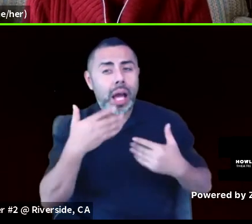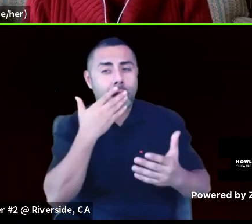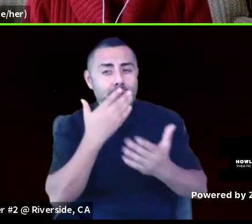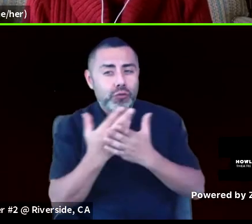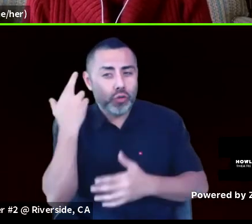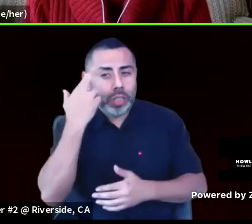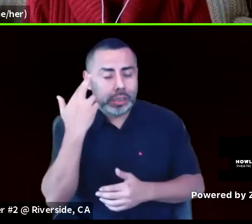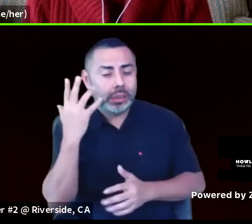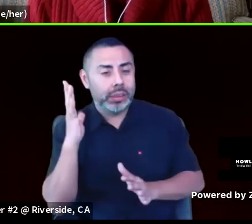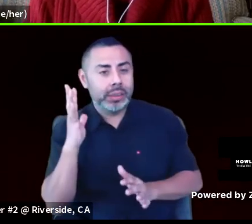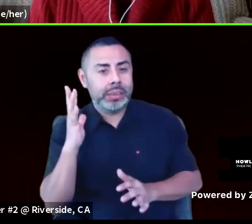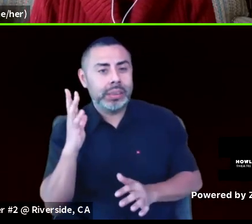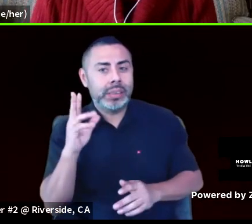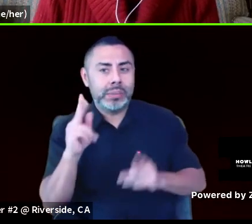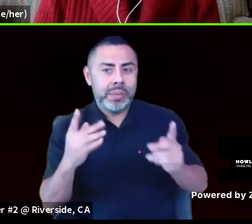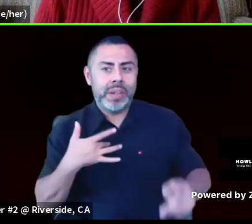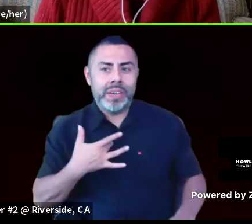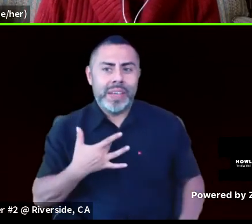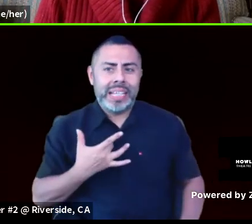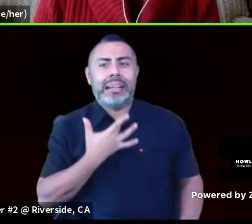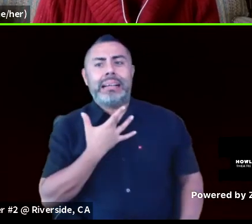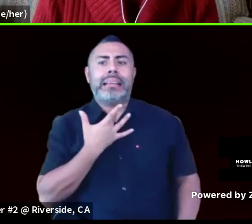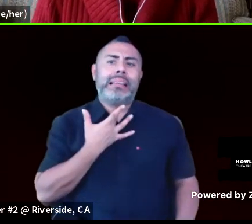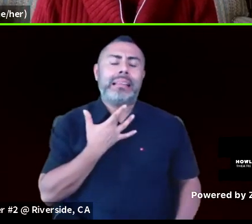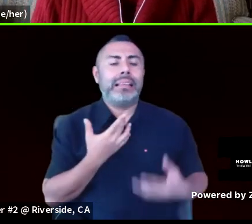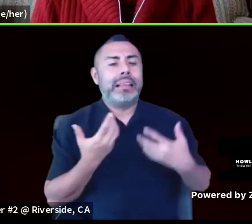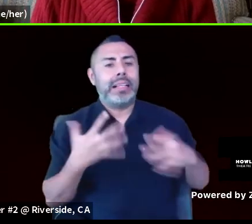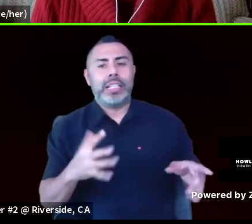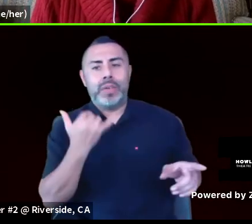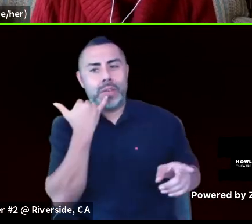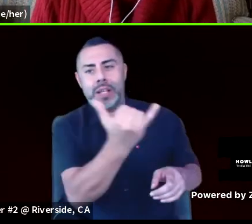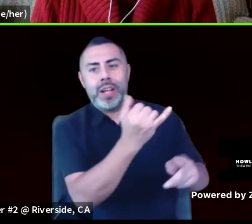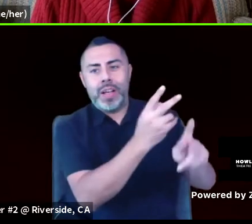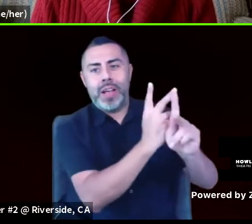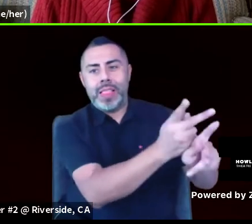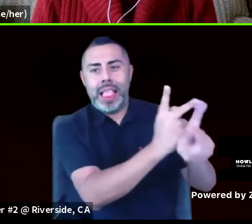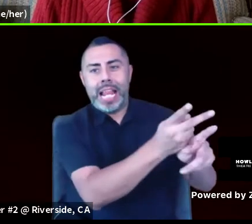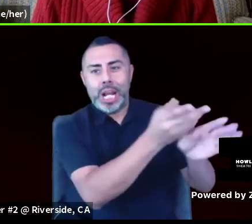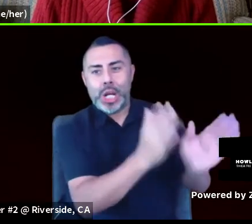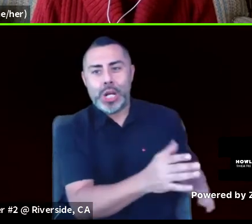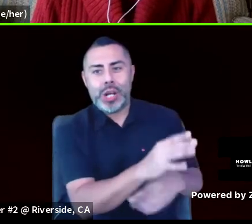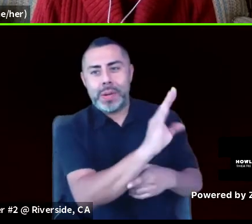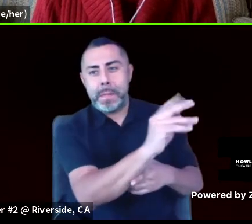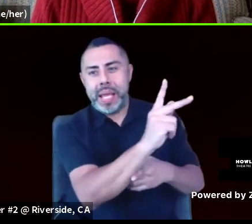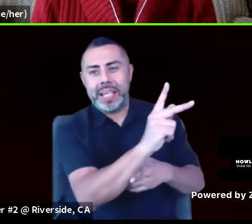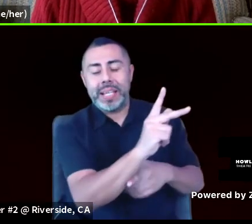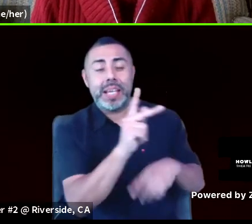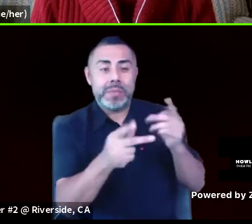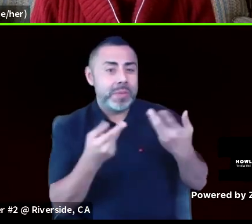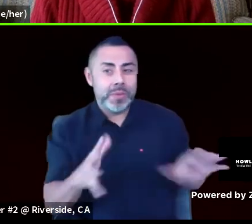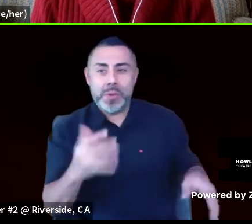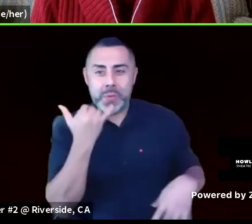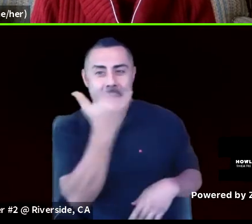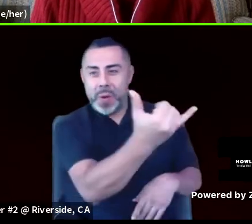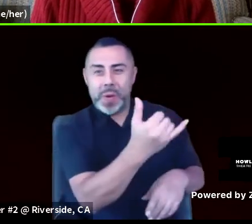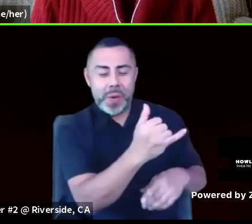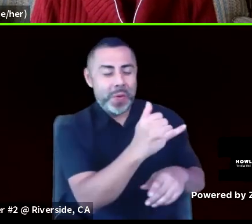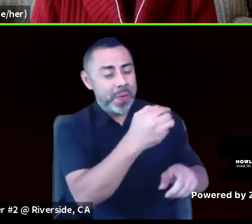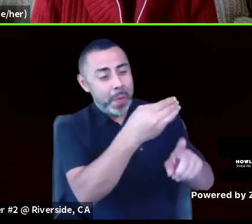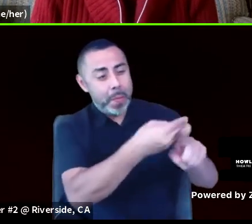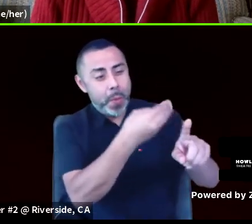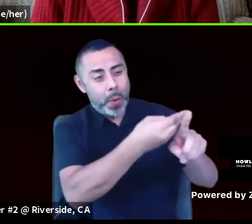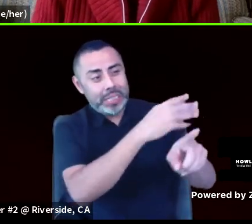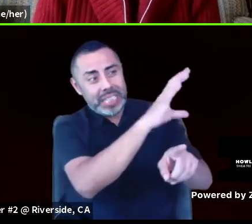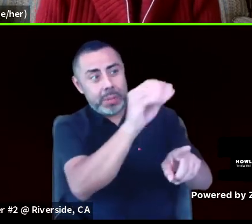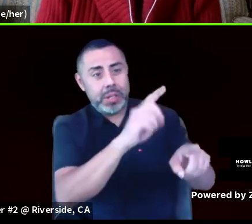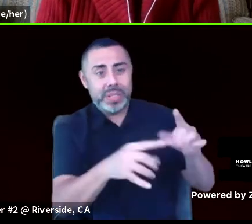their lenders. You know, you don't want to pick up the phone and call your mortgage company. But now is the time to do it. And for